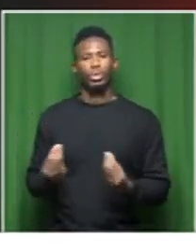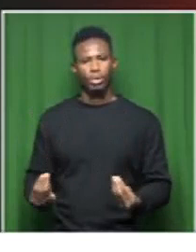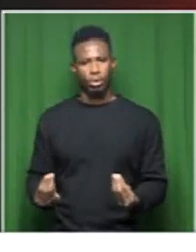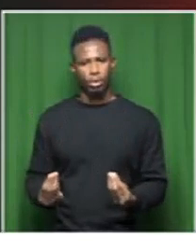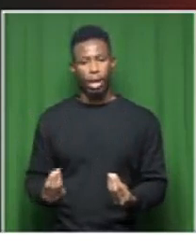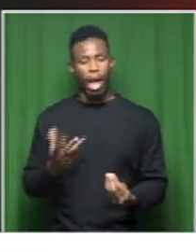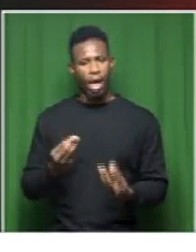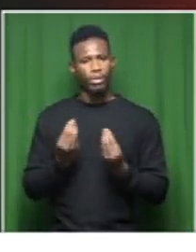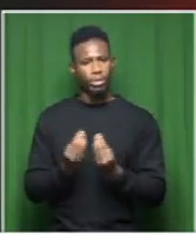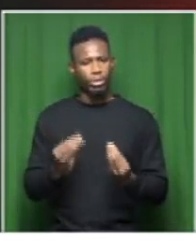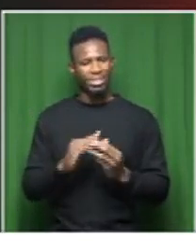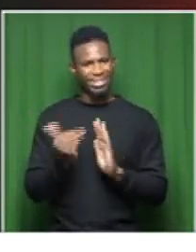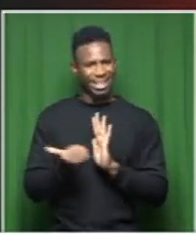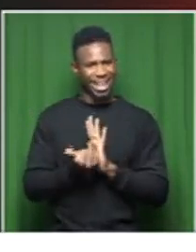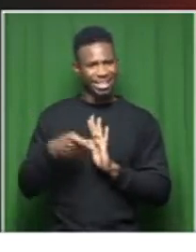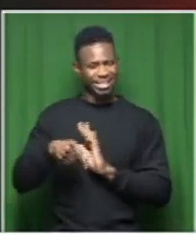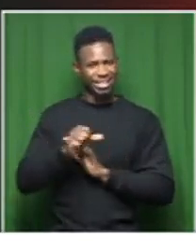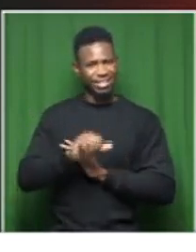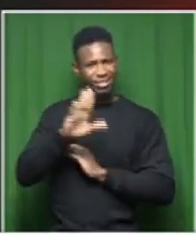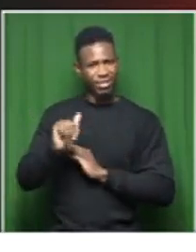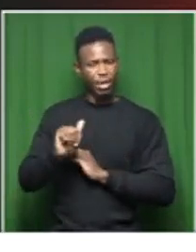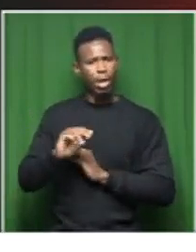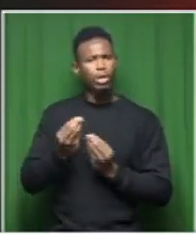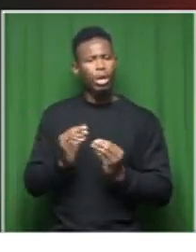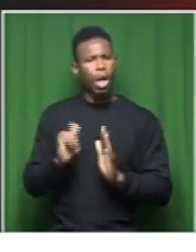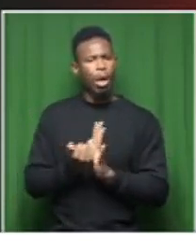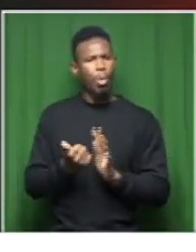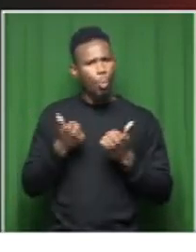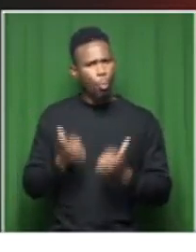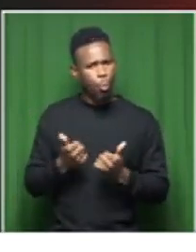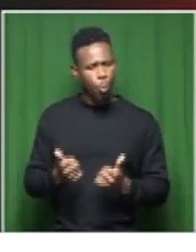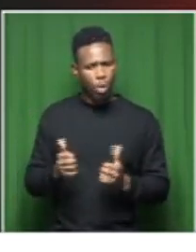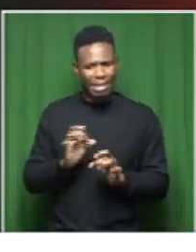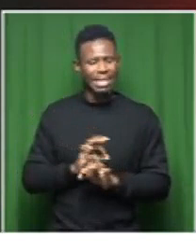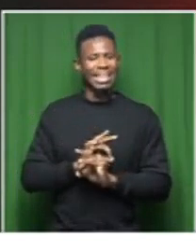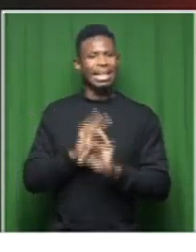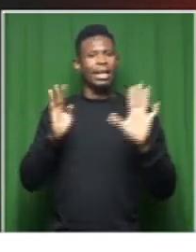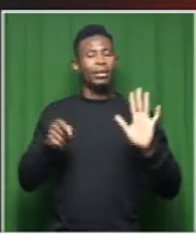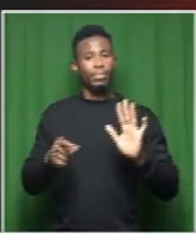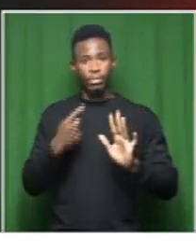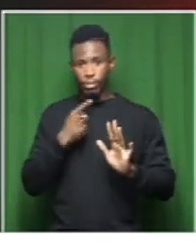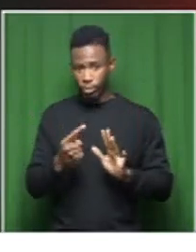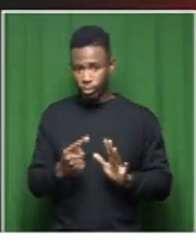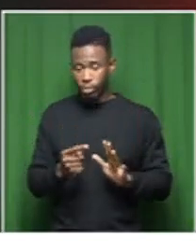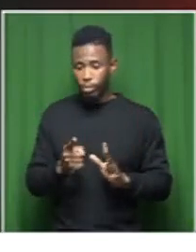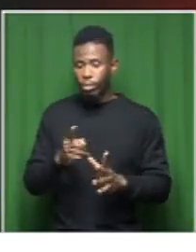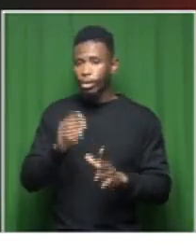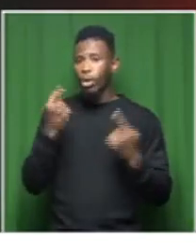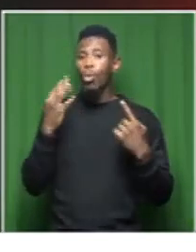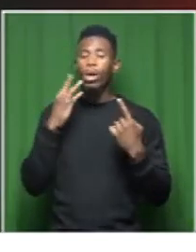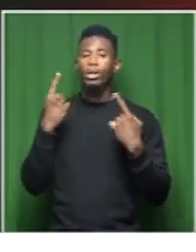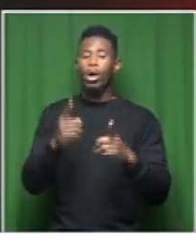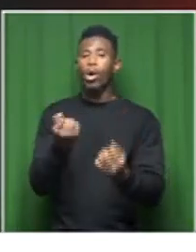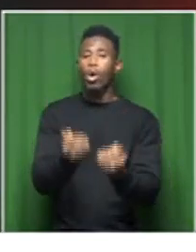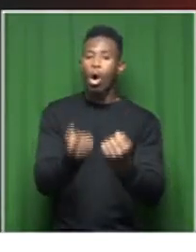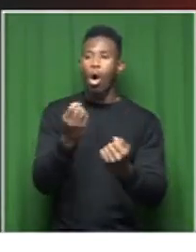Act in South Africa, which is extremely progressive, which actually clearly states that in the courts of law or even